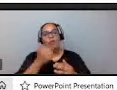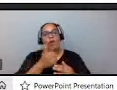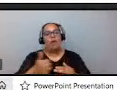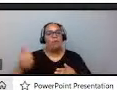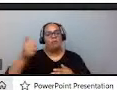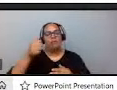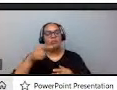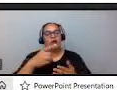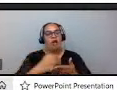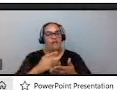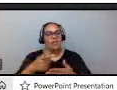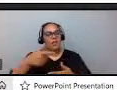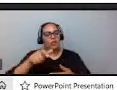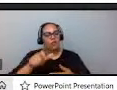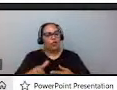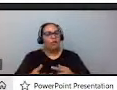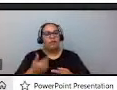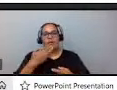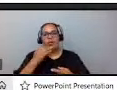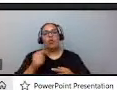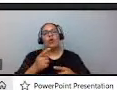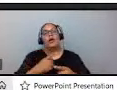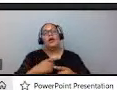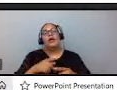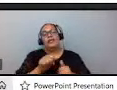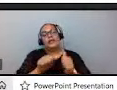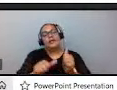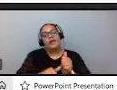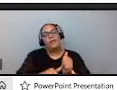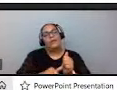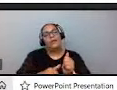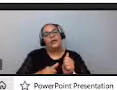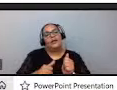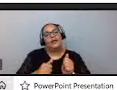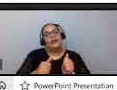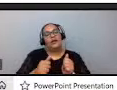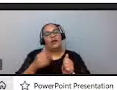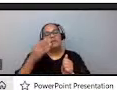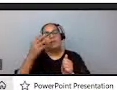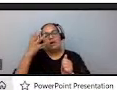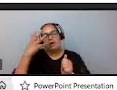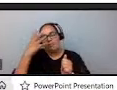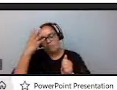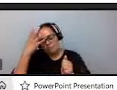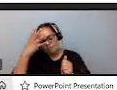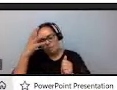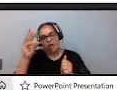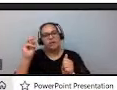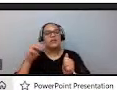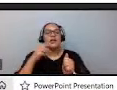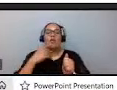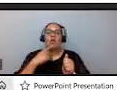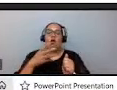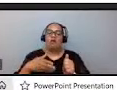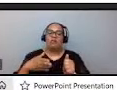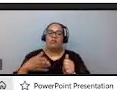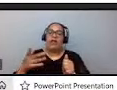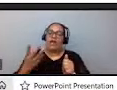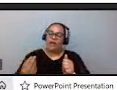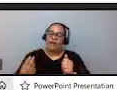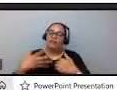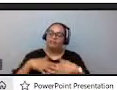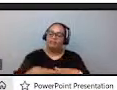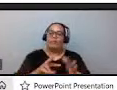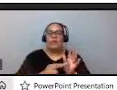currently chaired by the VTS Deputy Harbor Master um to ensure that we do have an integrated